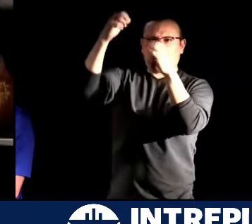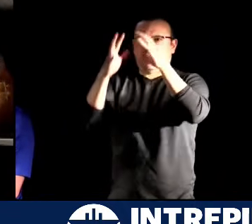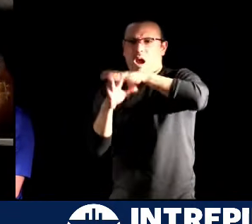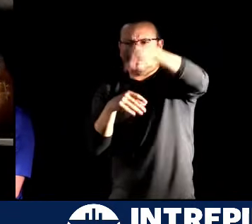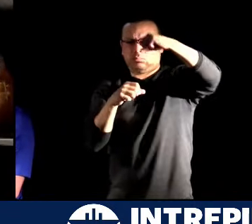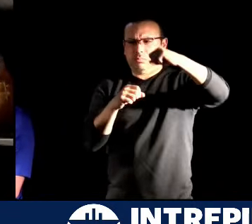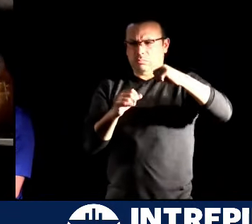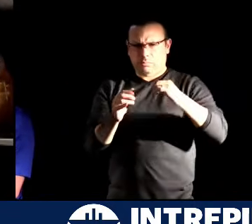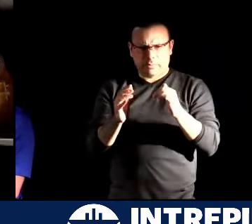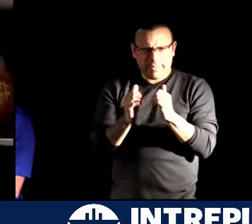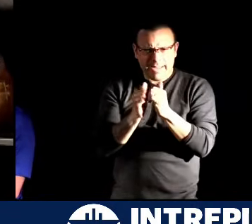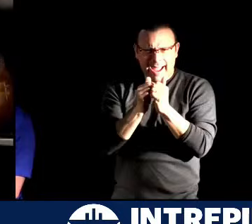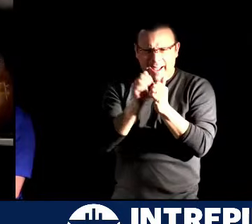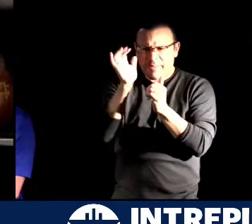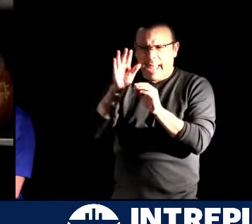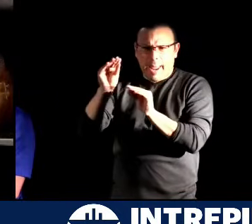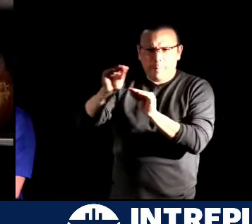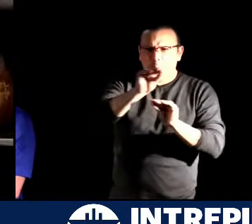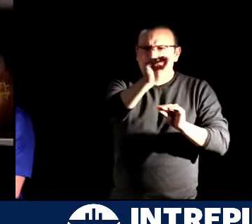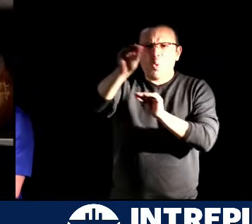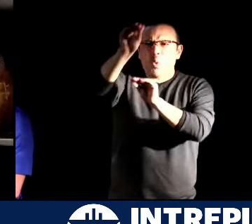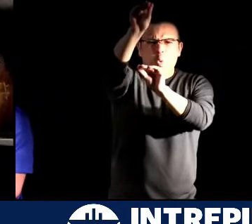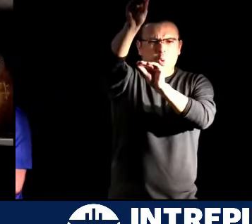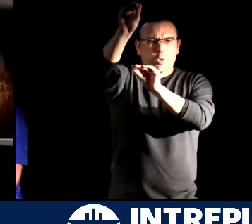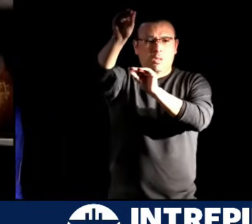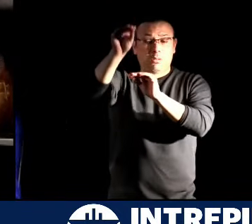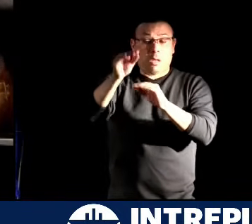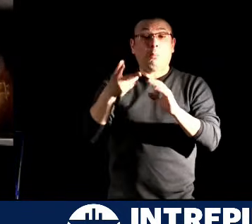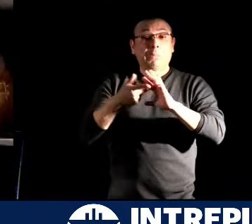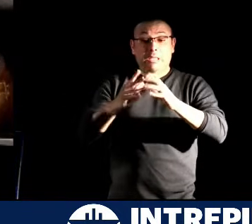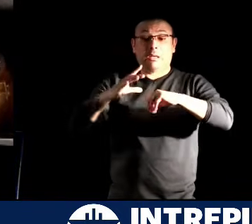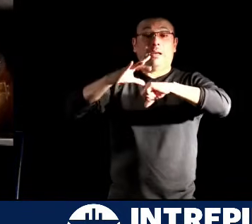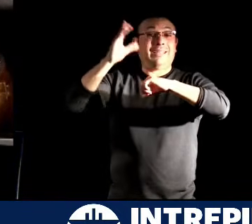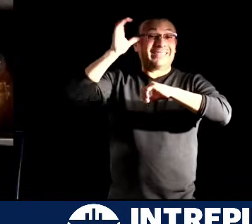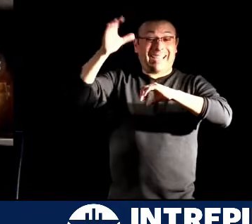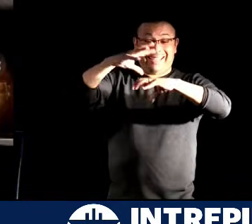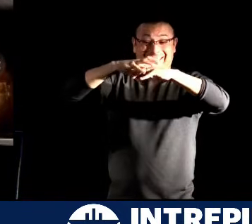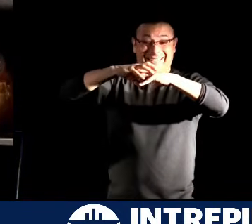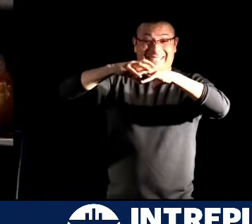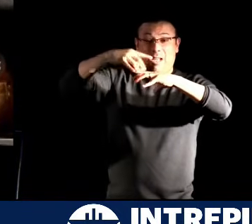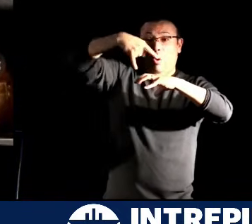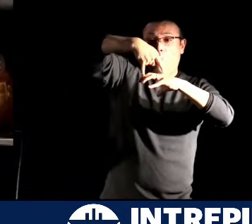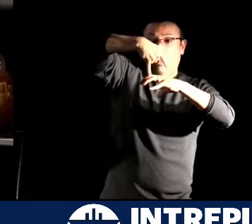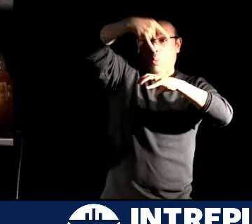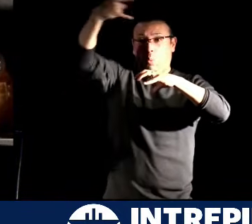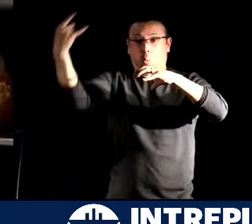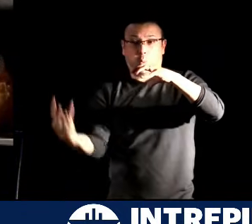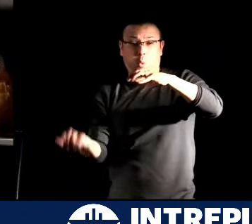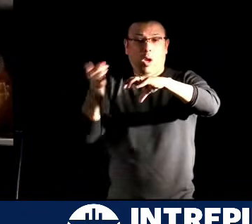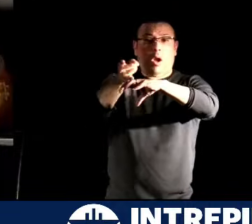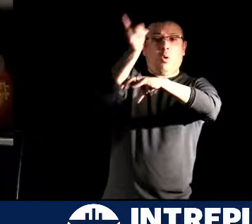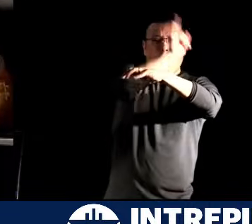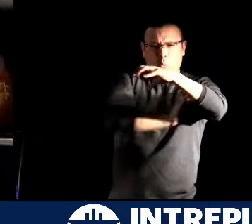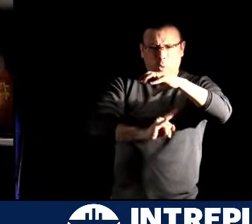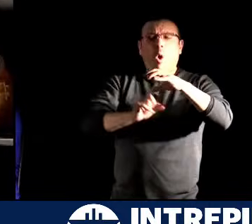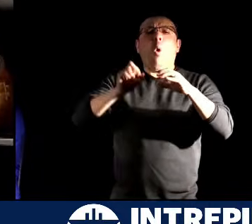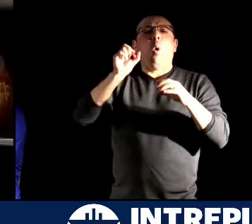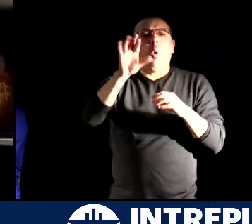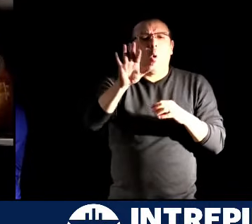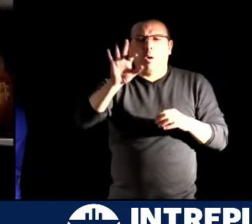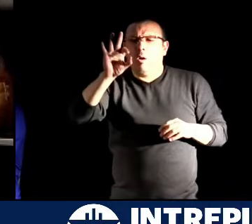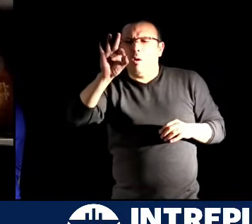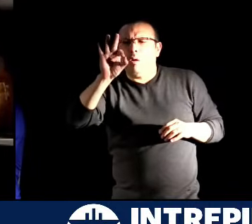being done. Whether it's done through the magnetic field or it's done like fluid. That's an open